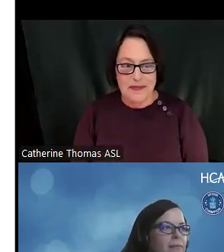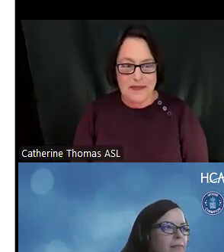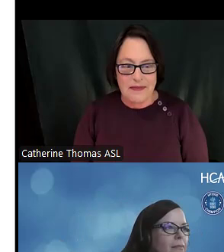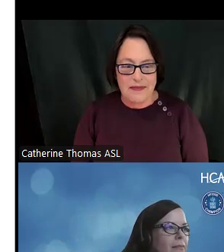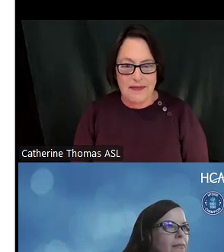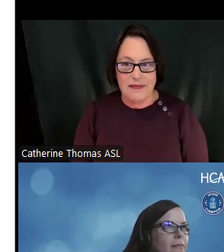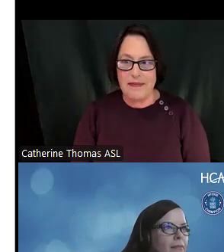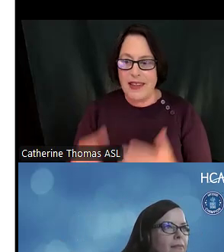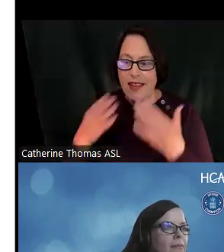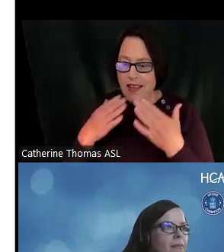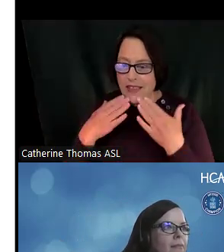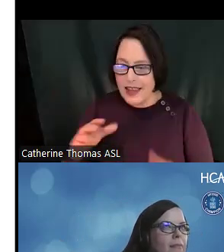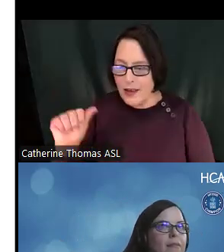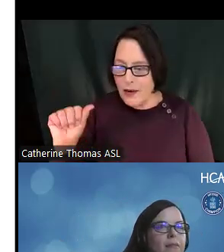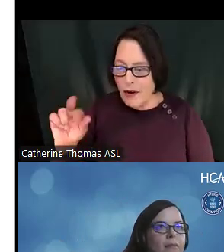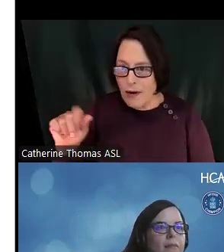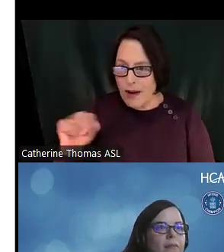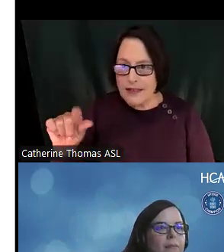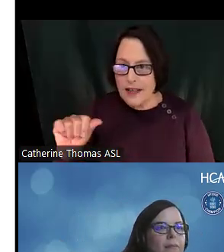Thank you, Aranza.